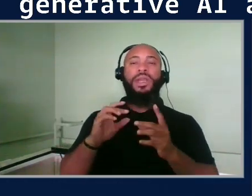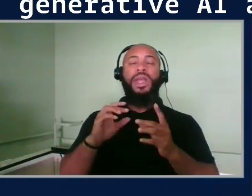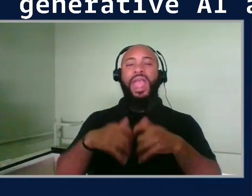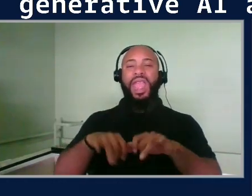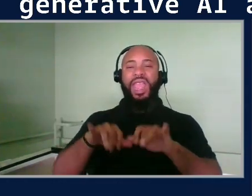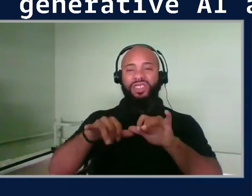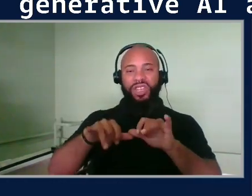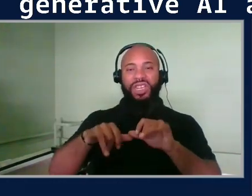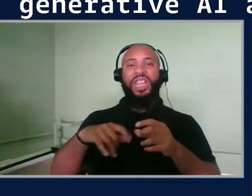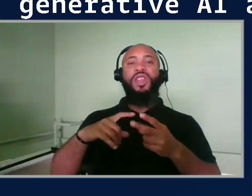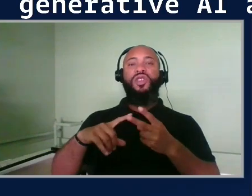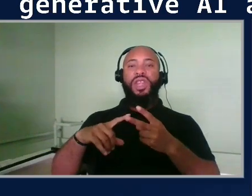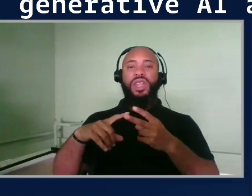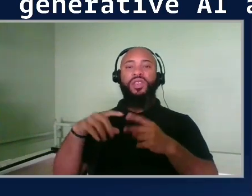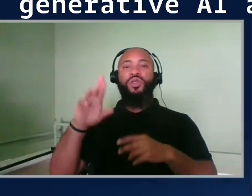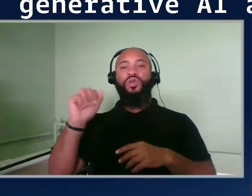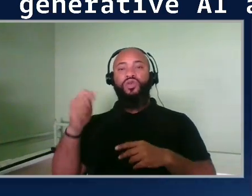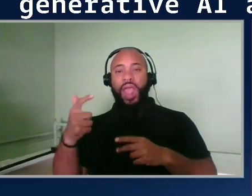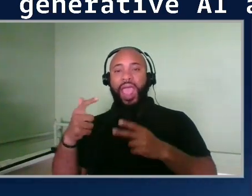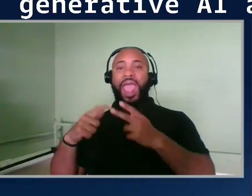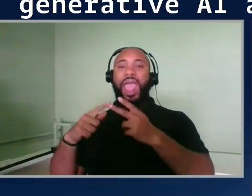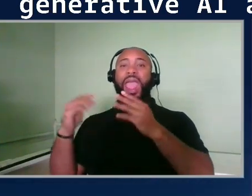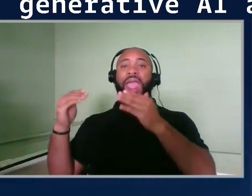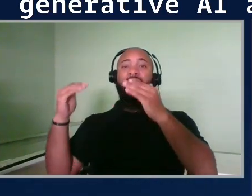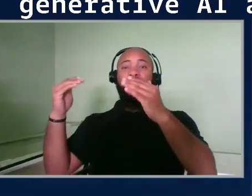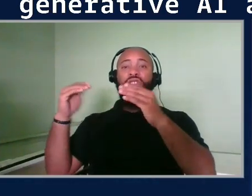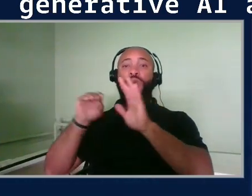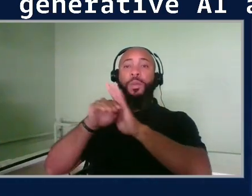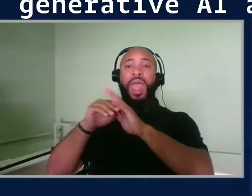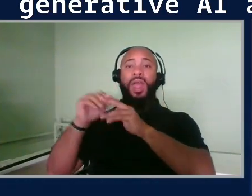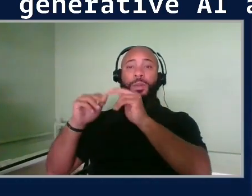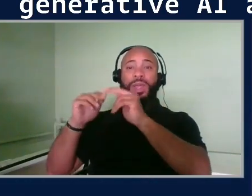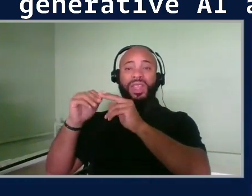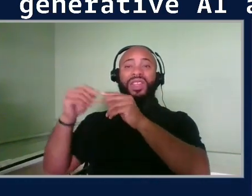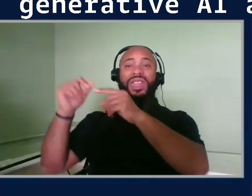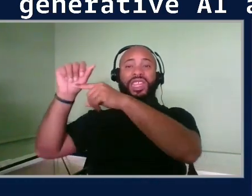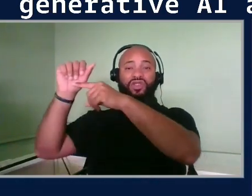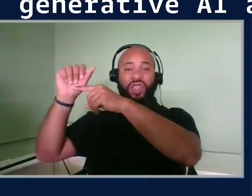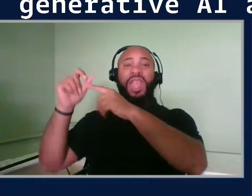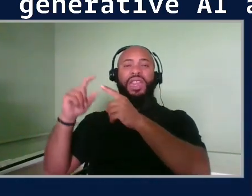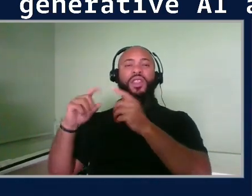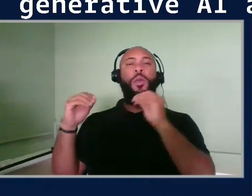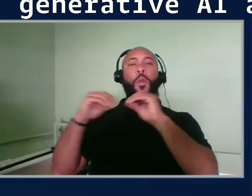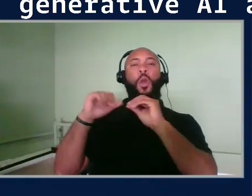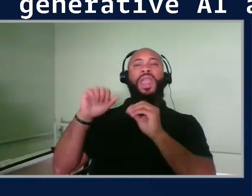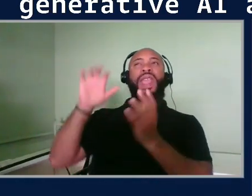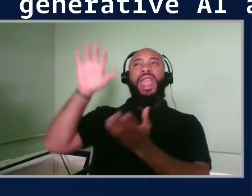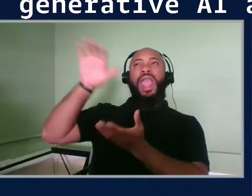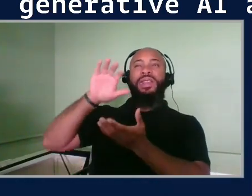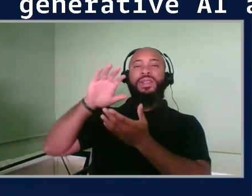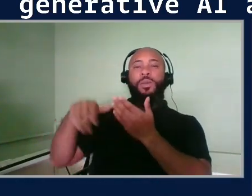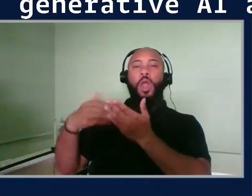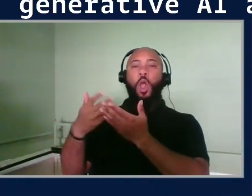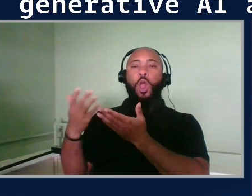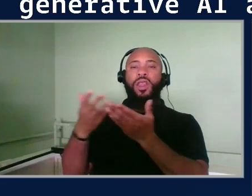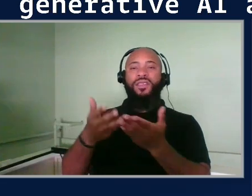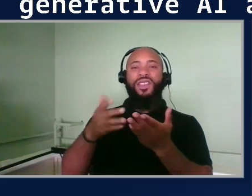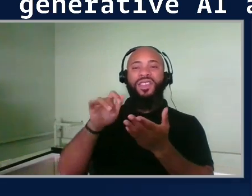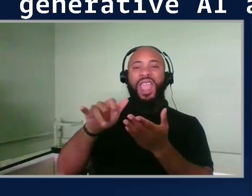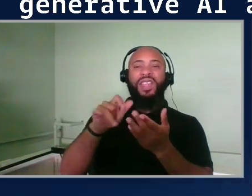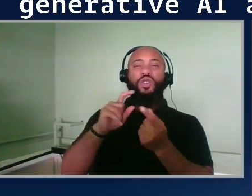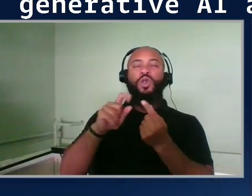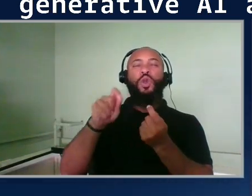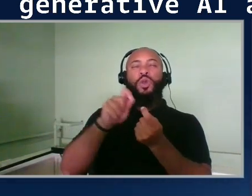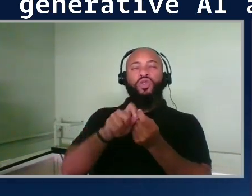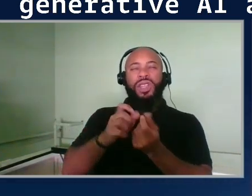model building and training. The more they can bring that private data to bear on a really specific type of outcome that they want.